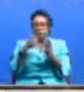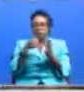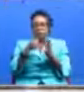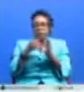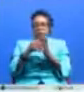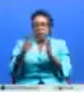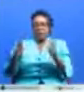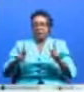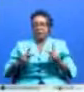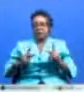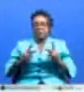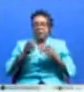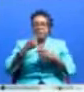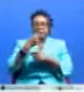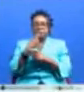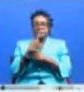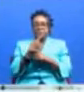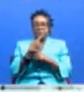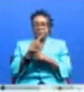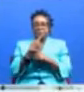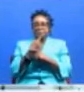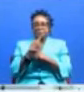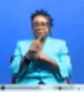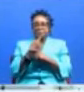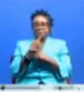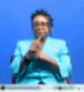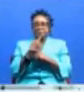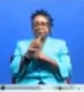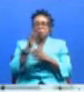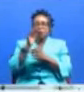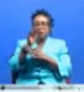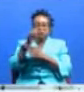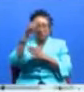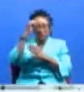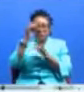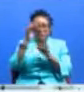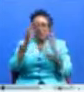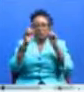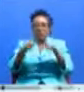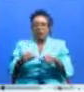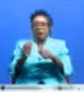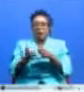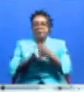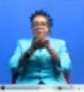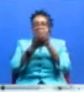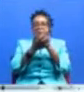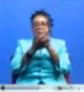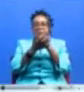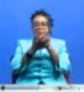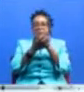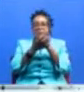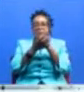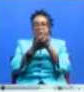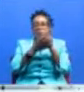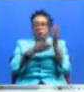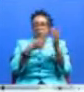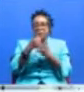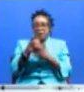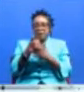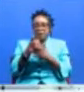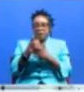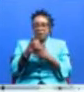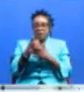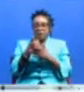transplant medication. Cover maybe transplant fully. Fully cover